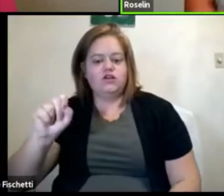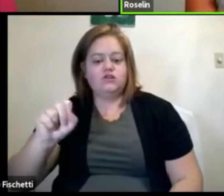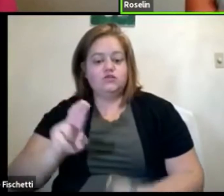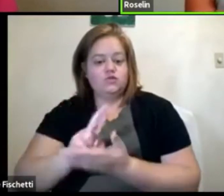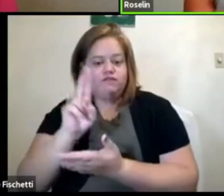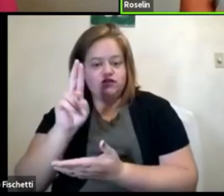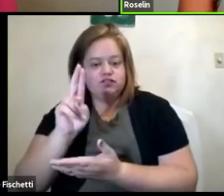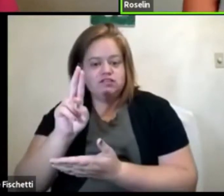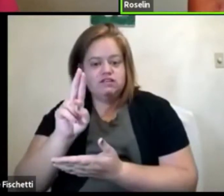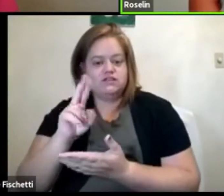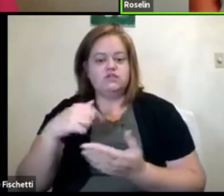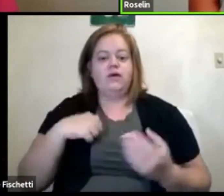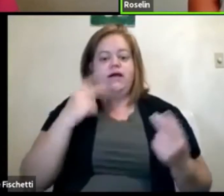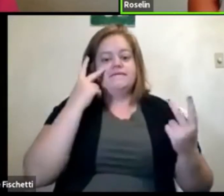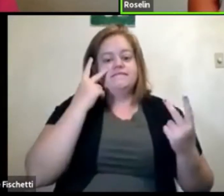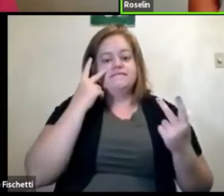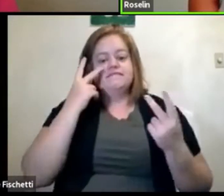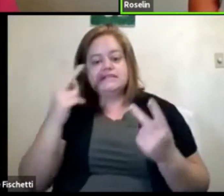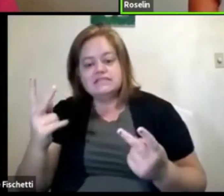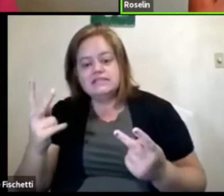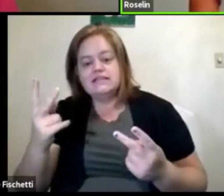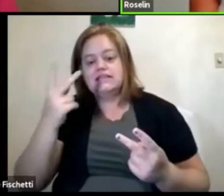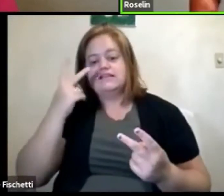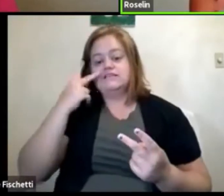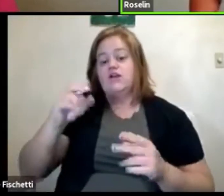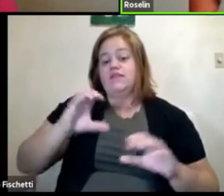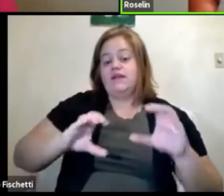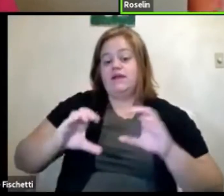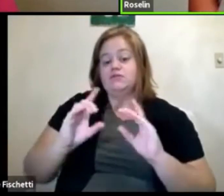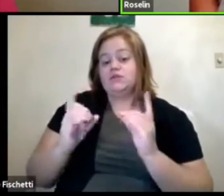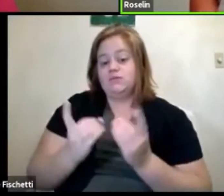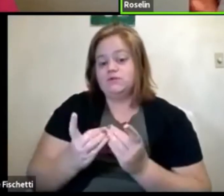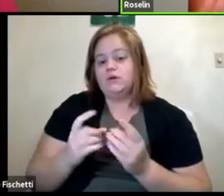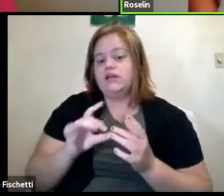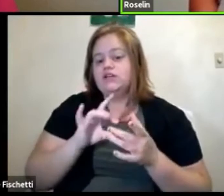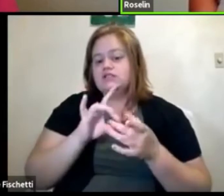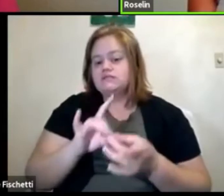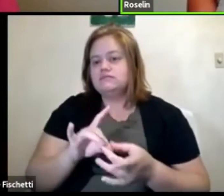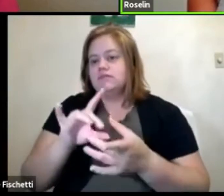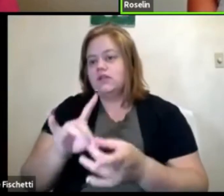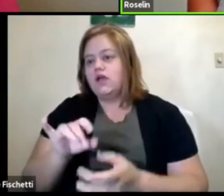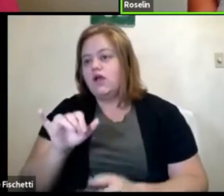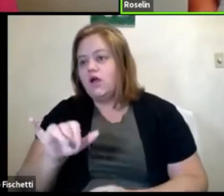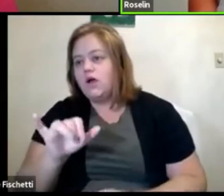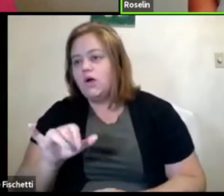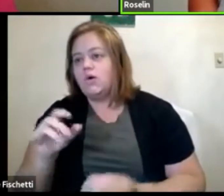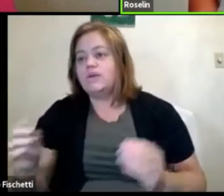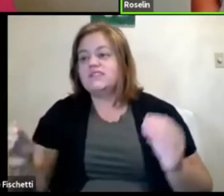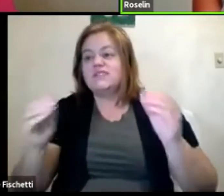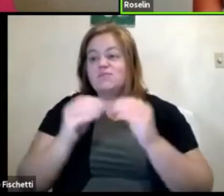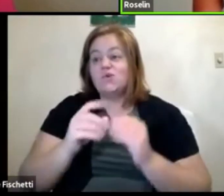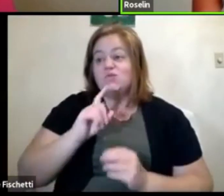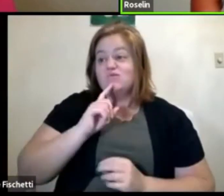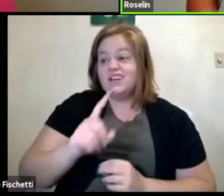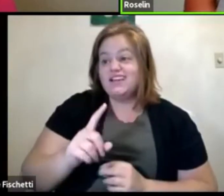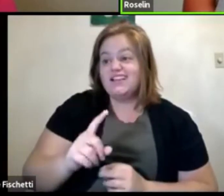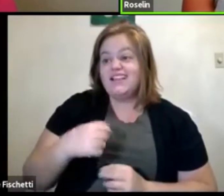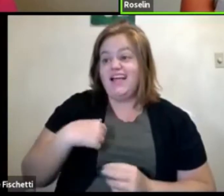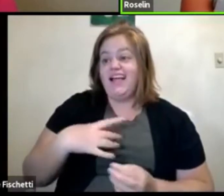come and visit like the chemistry department. So I was able to start, okay, this is a little bit more real. So I started